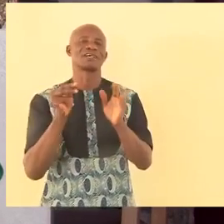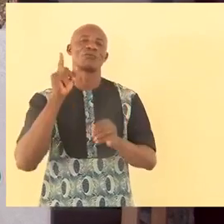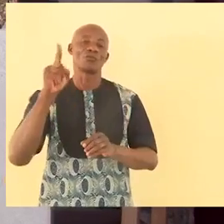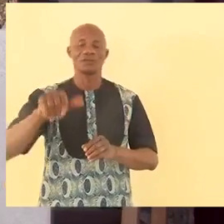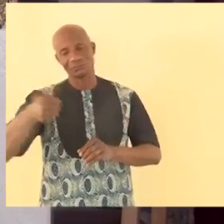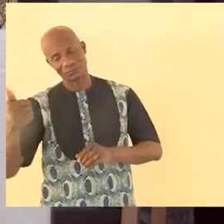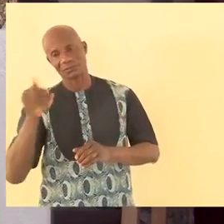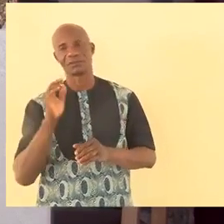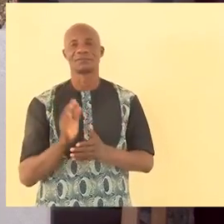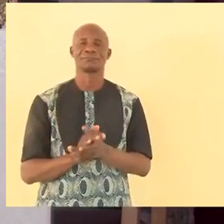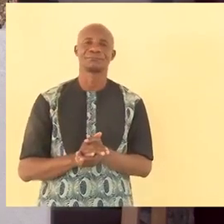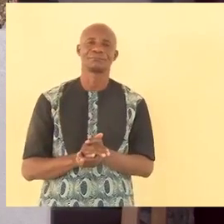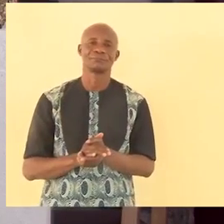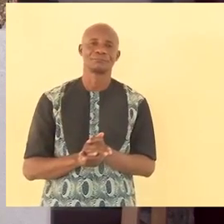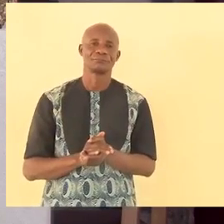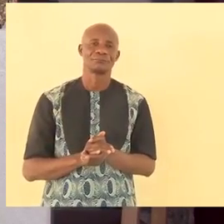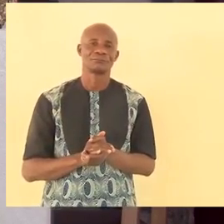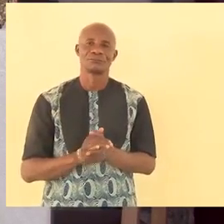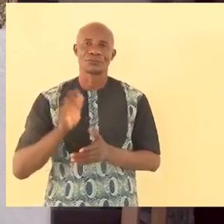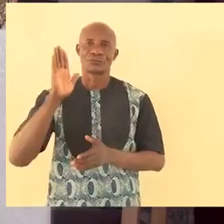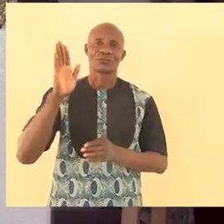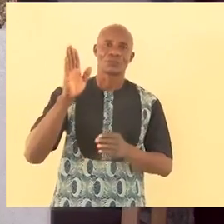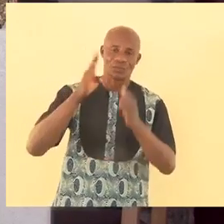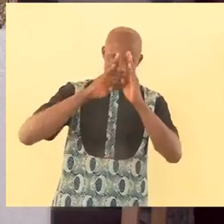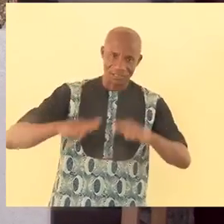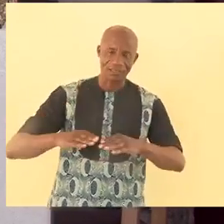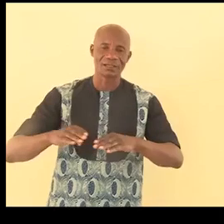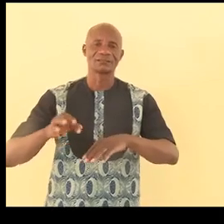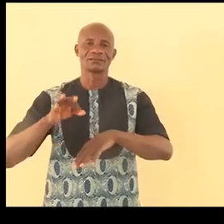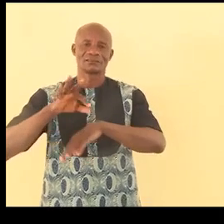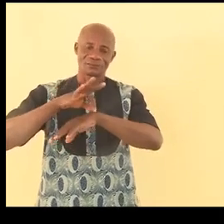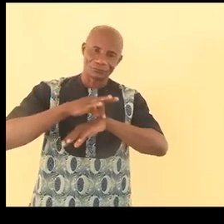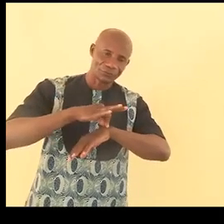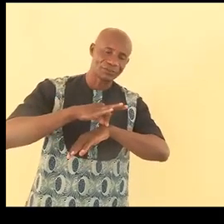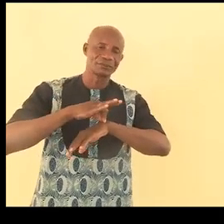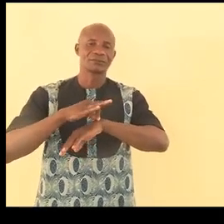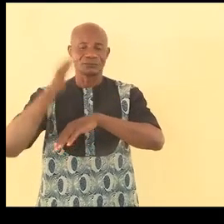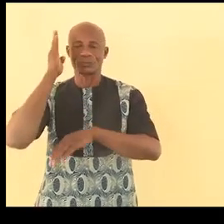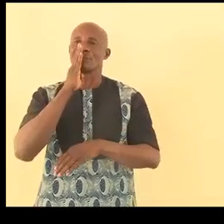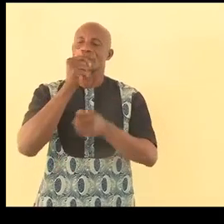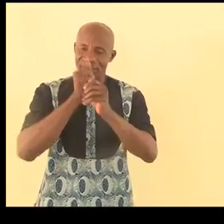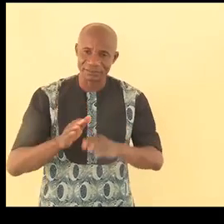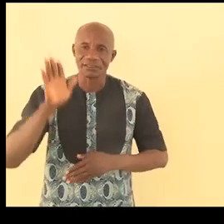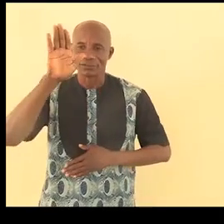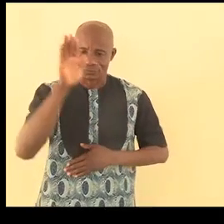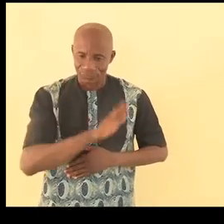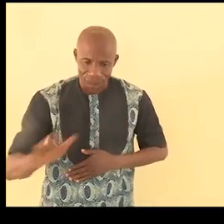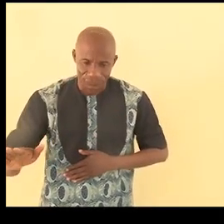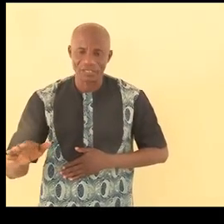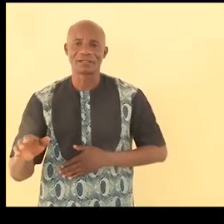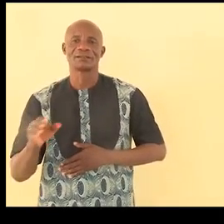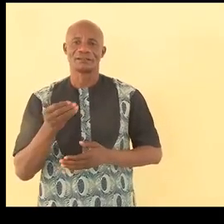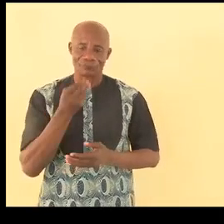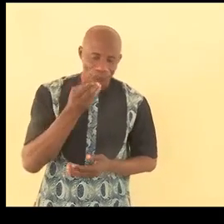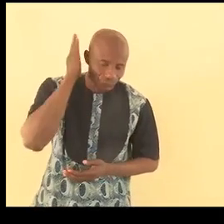them one after the other. Your towns and your fields will be blessed. Your children and